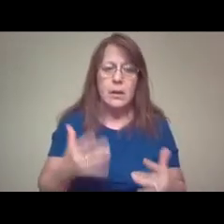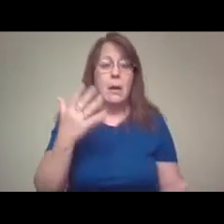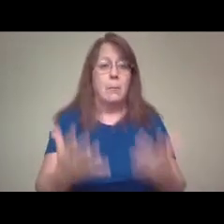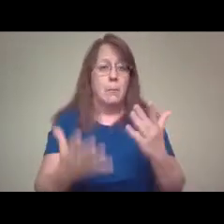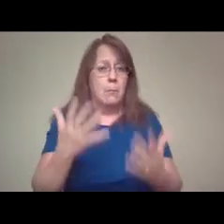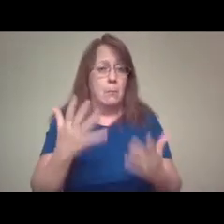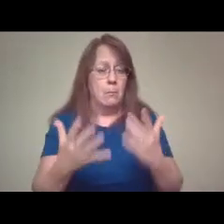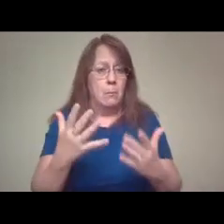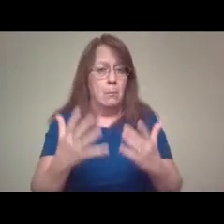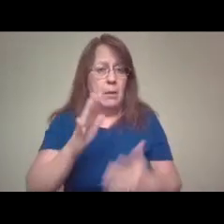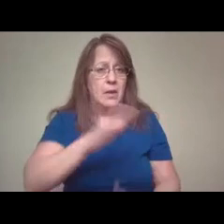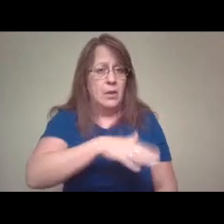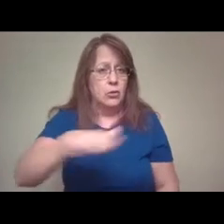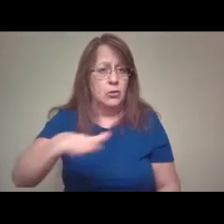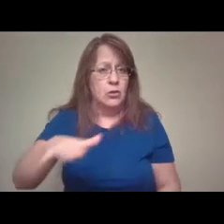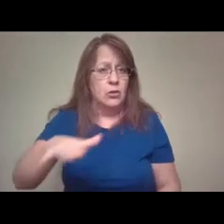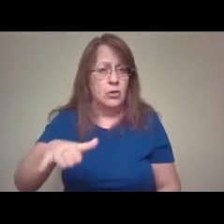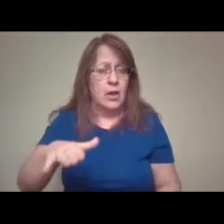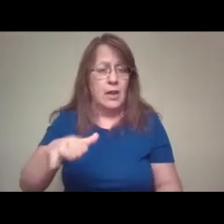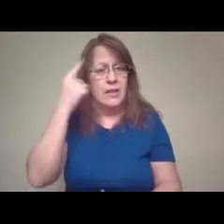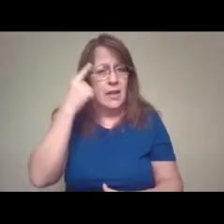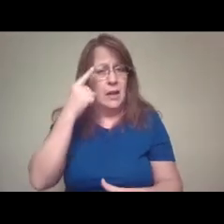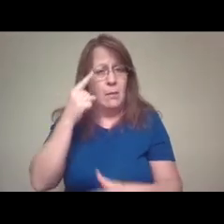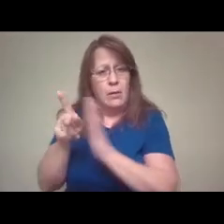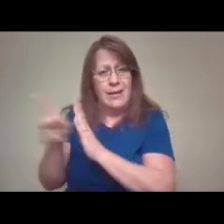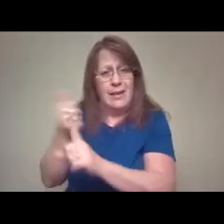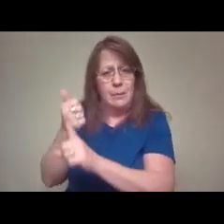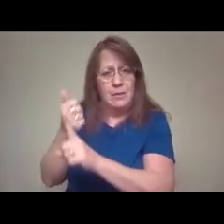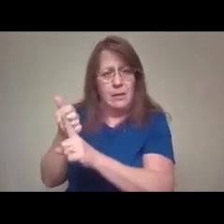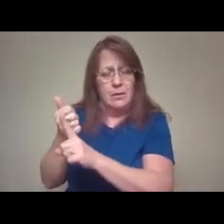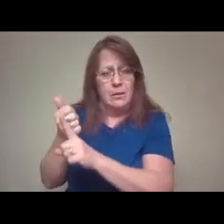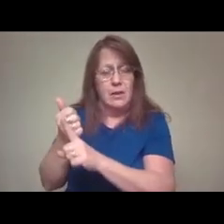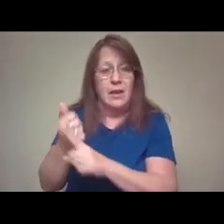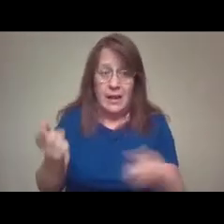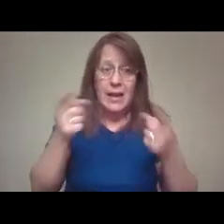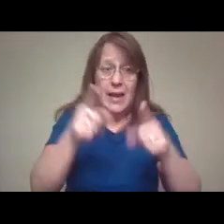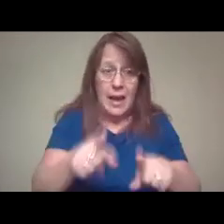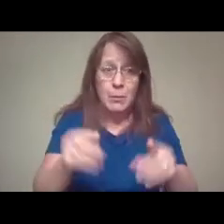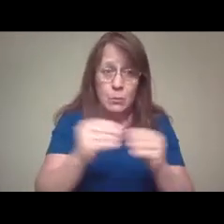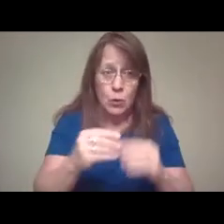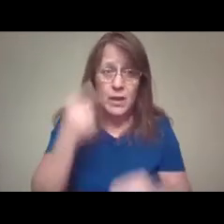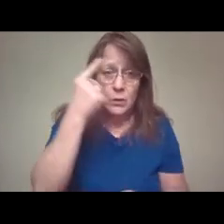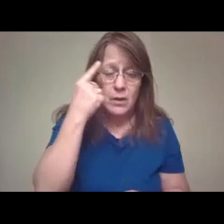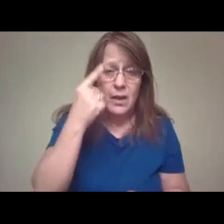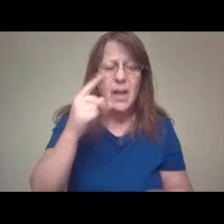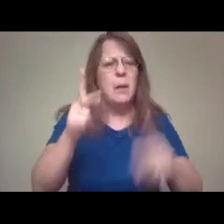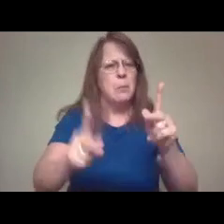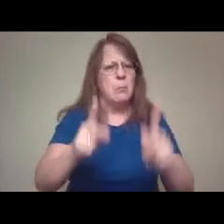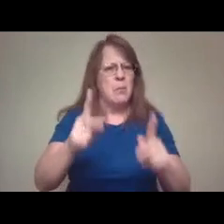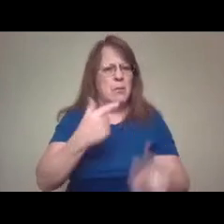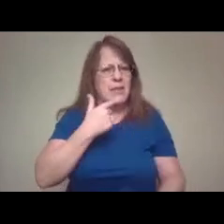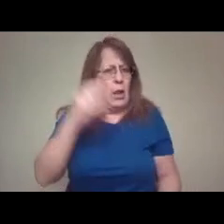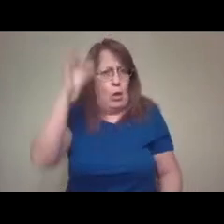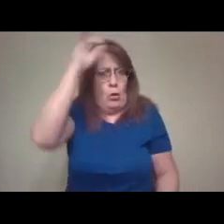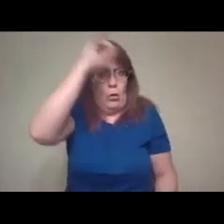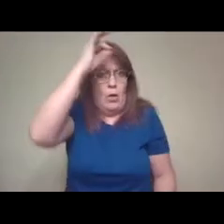himself. It happens. More than you think. More than it should. And people say, I had no idea. I thought it was just a phase